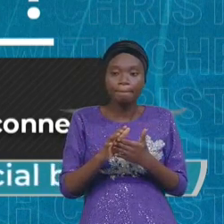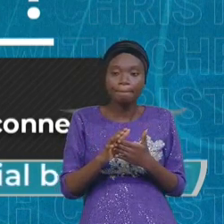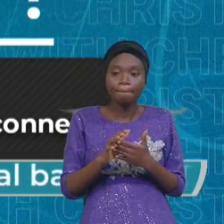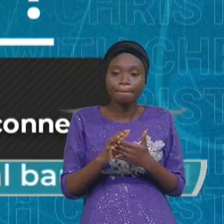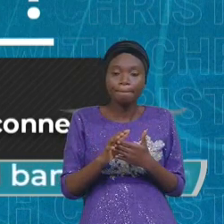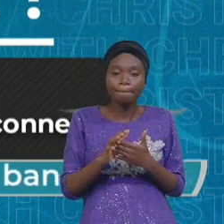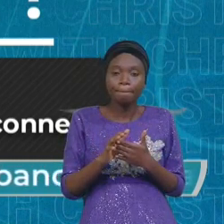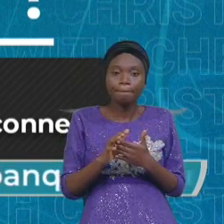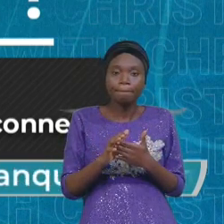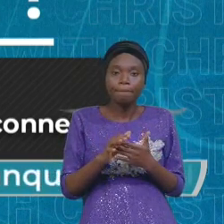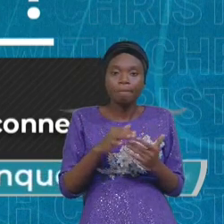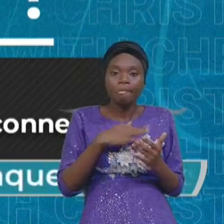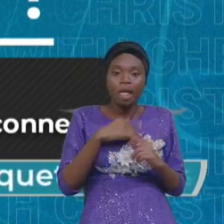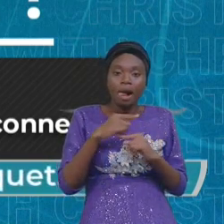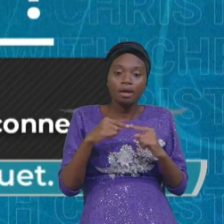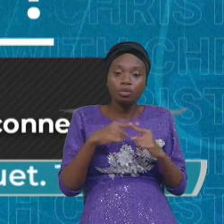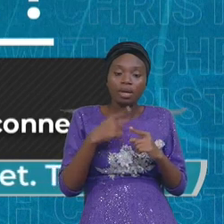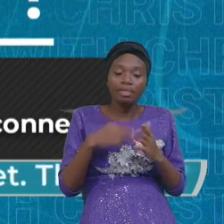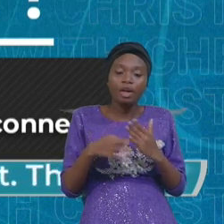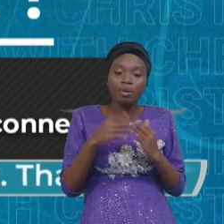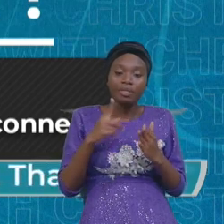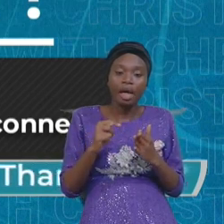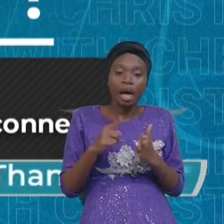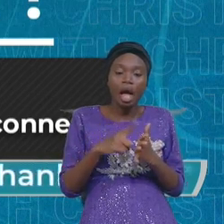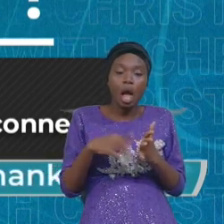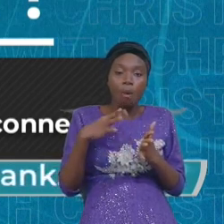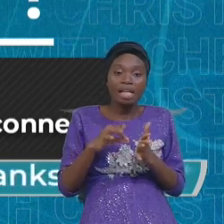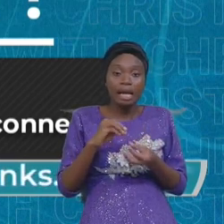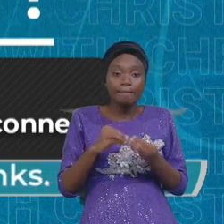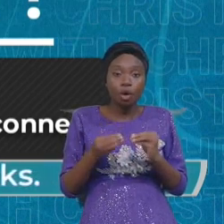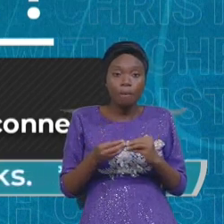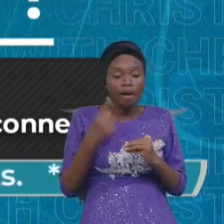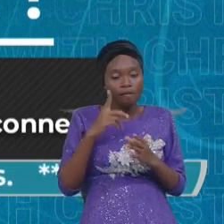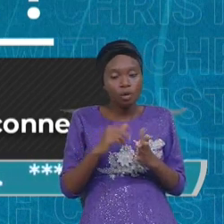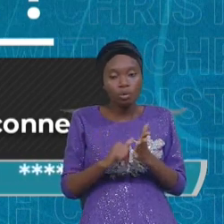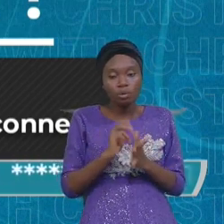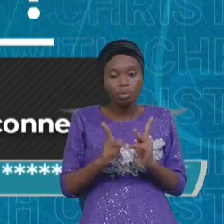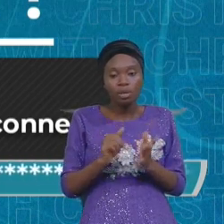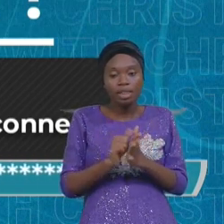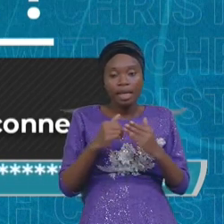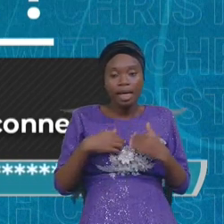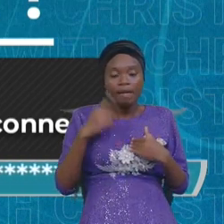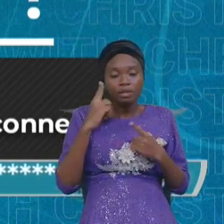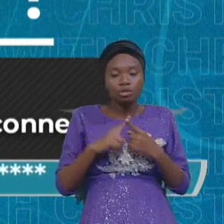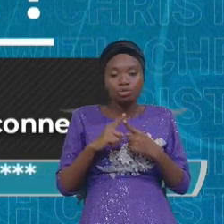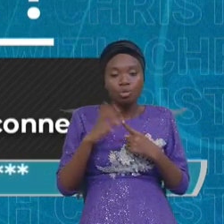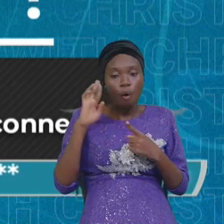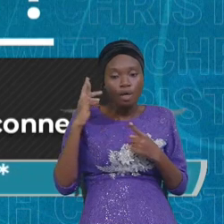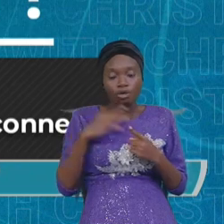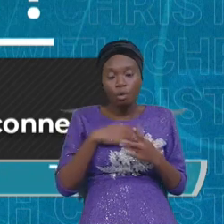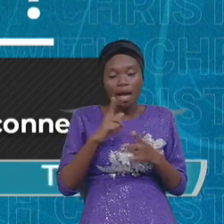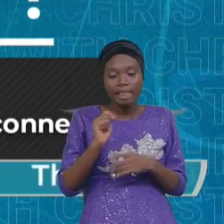I'm going to repeat the WhatsApp number for those of you who have listened through radio and